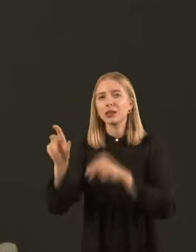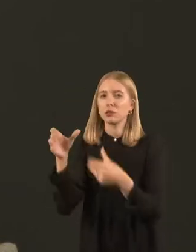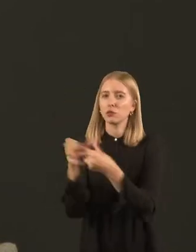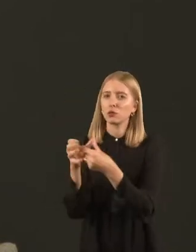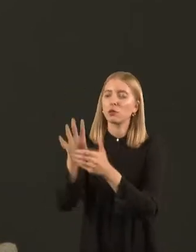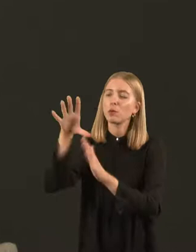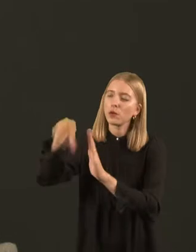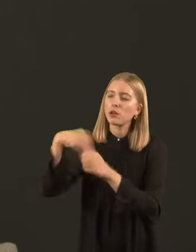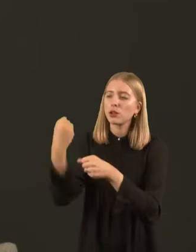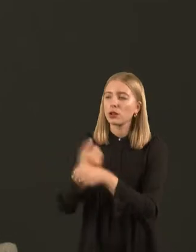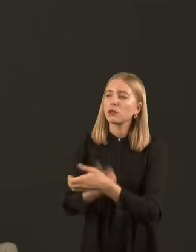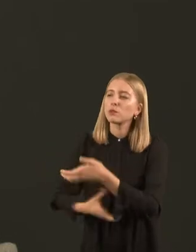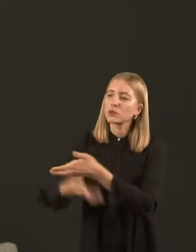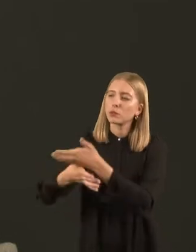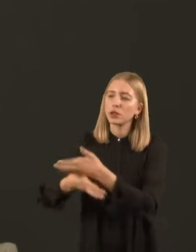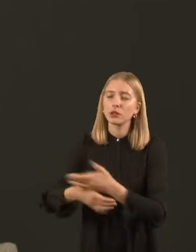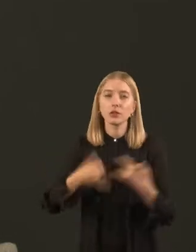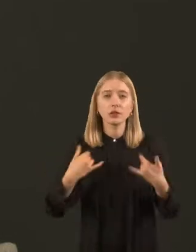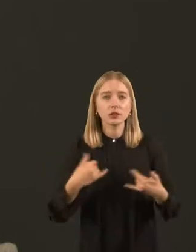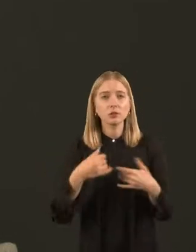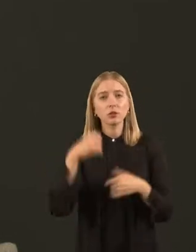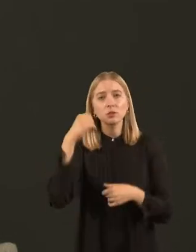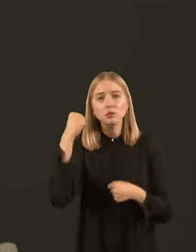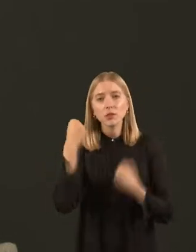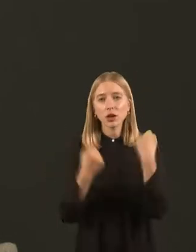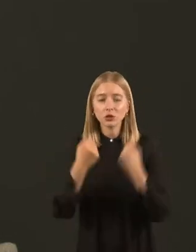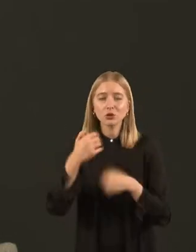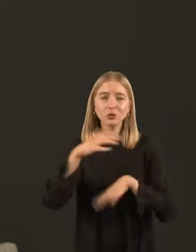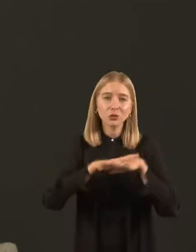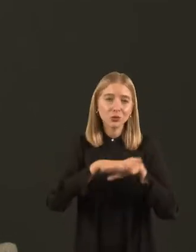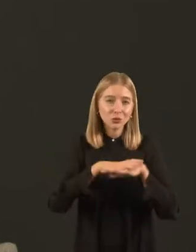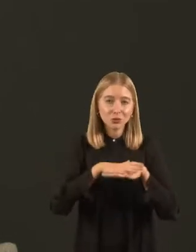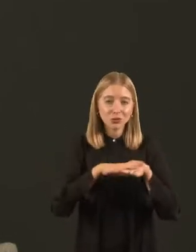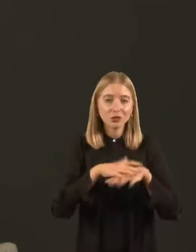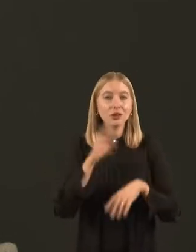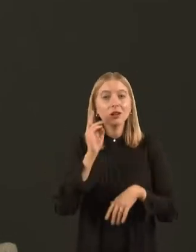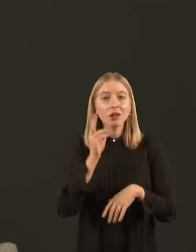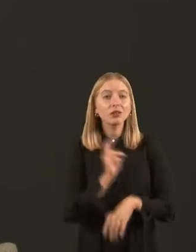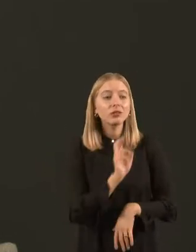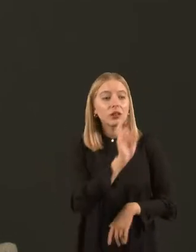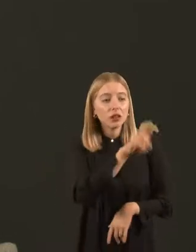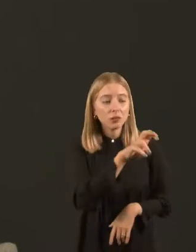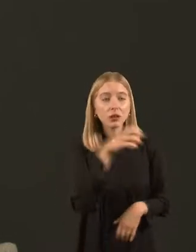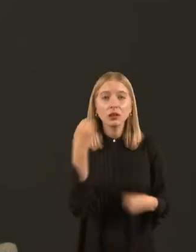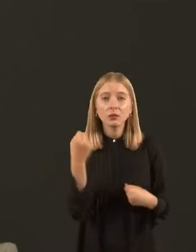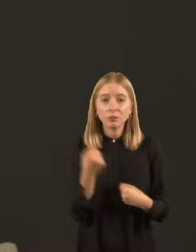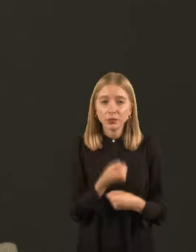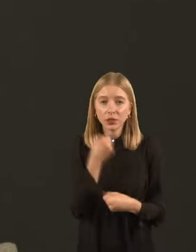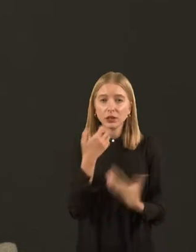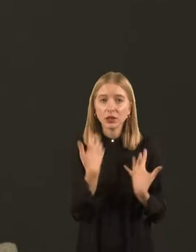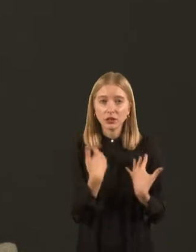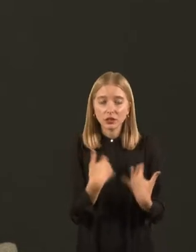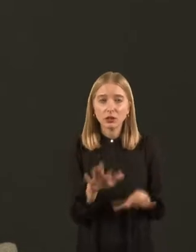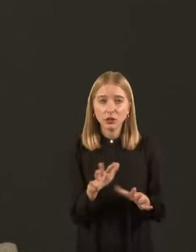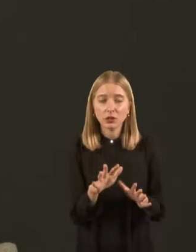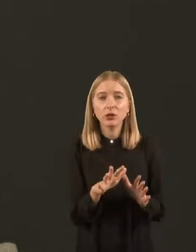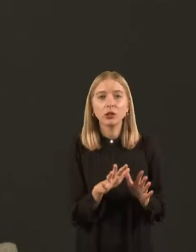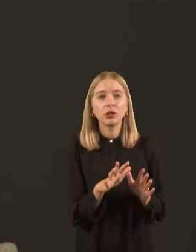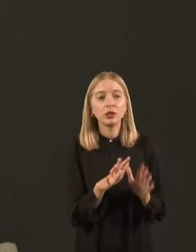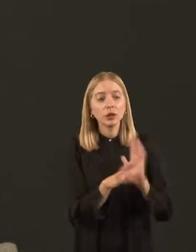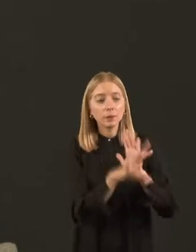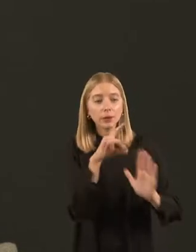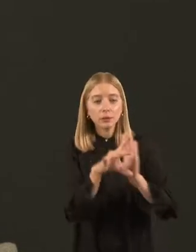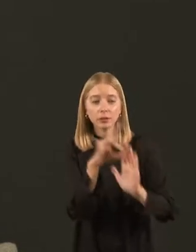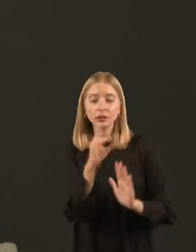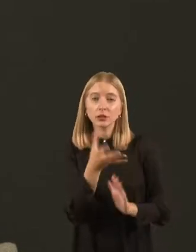incentives even for those that are most economically vulnerable. And we need